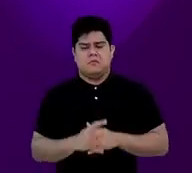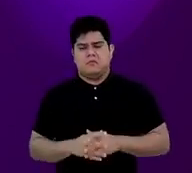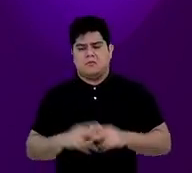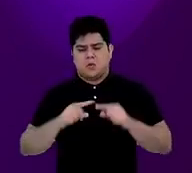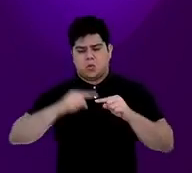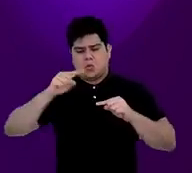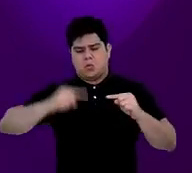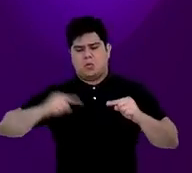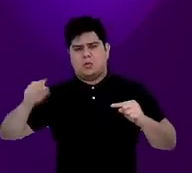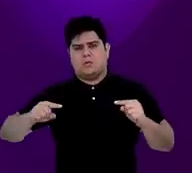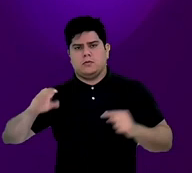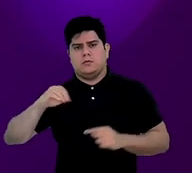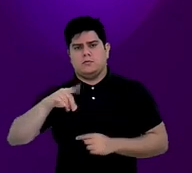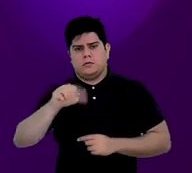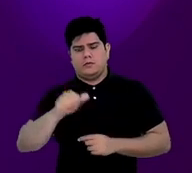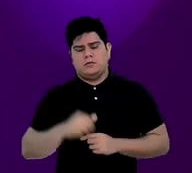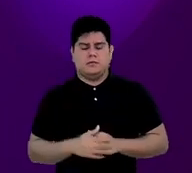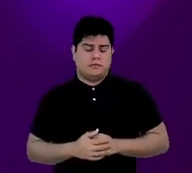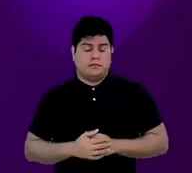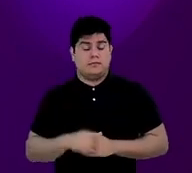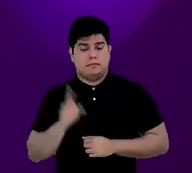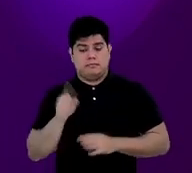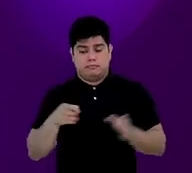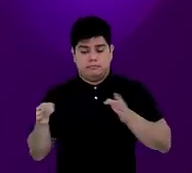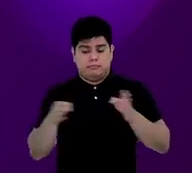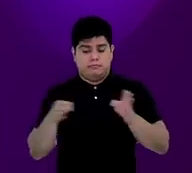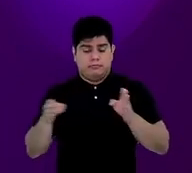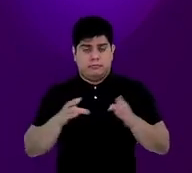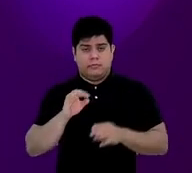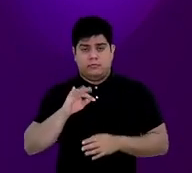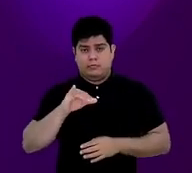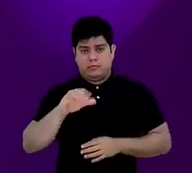and LEDs in the red and near infrared.